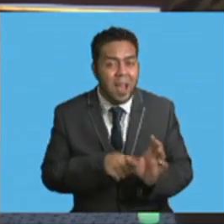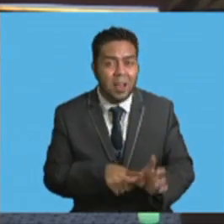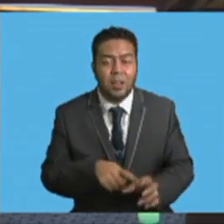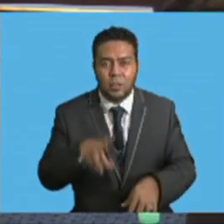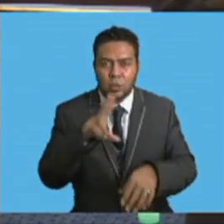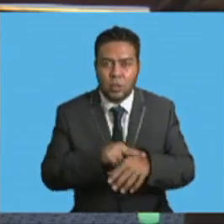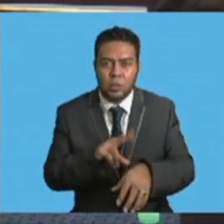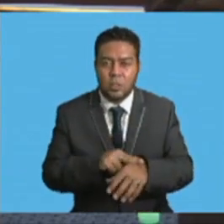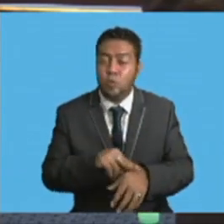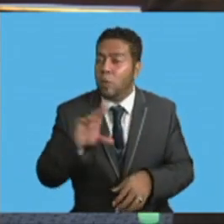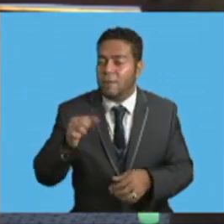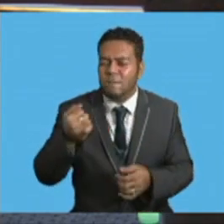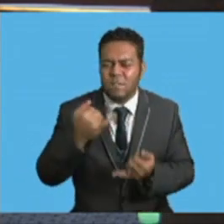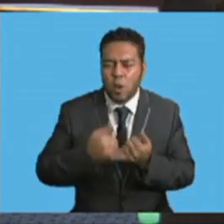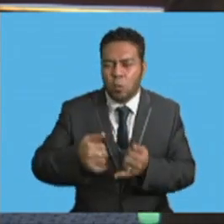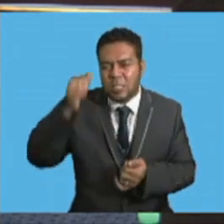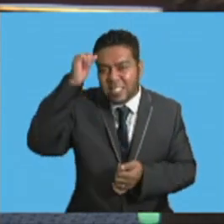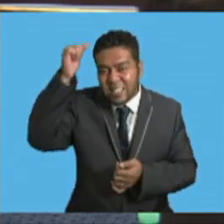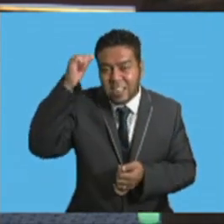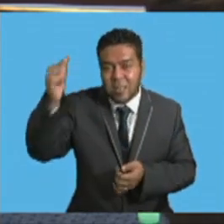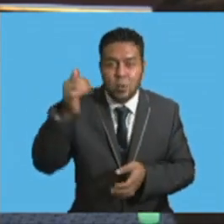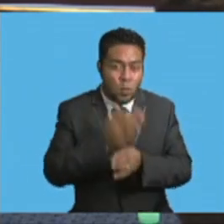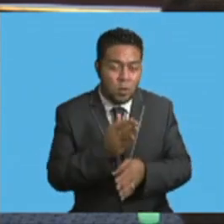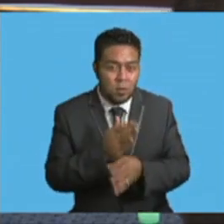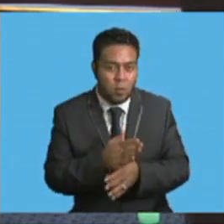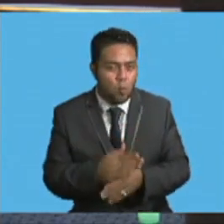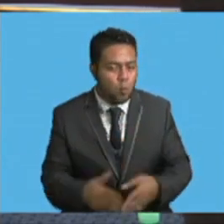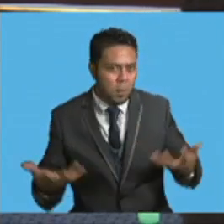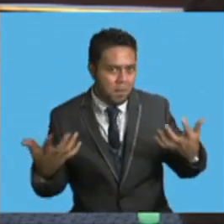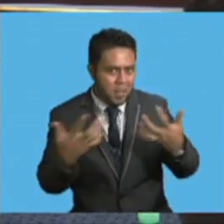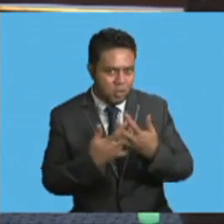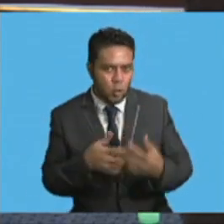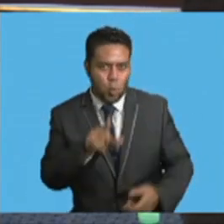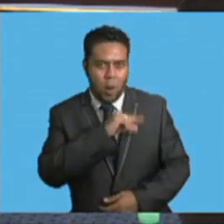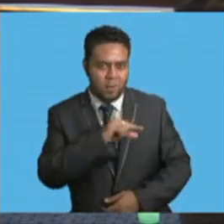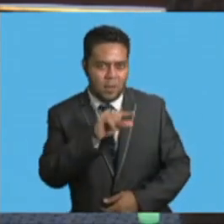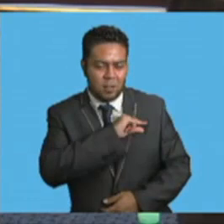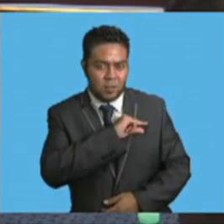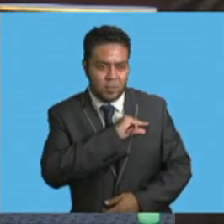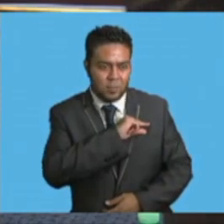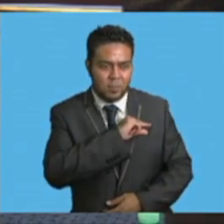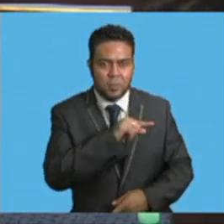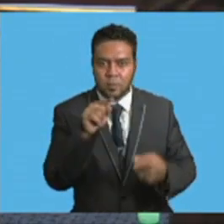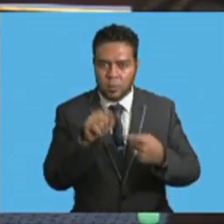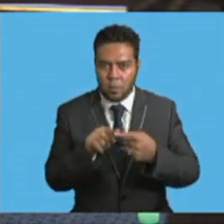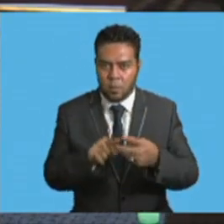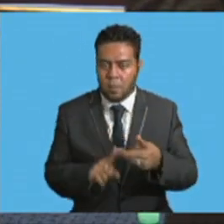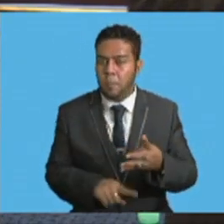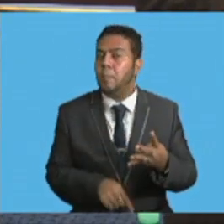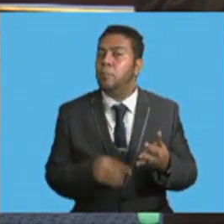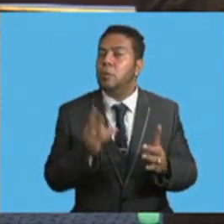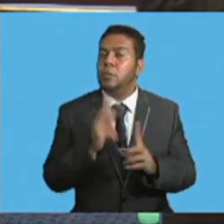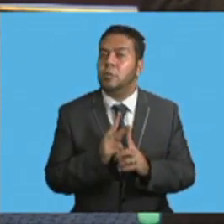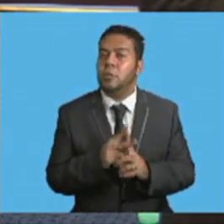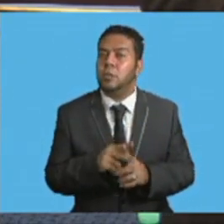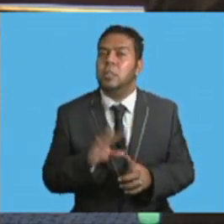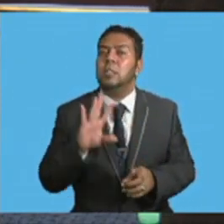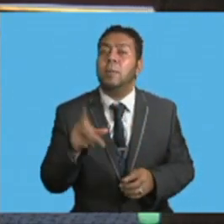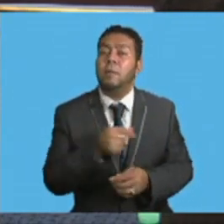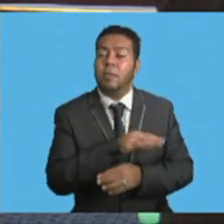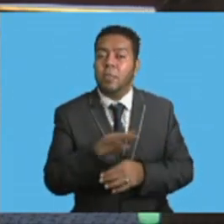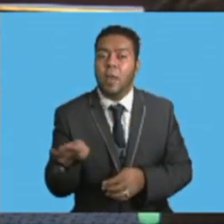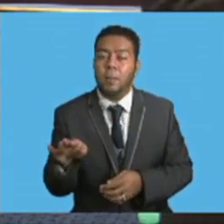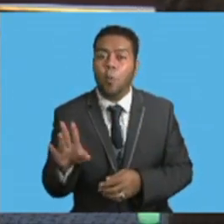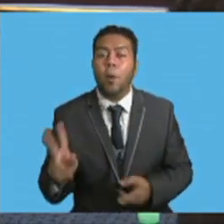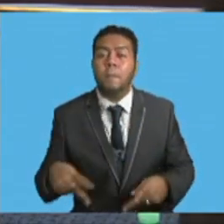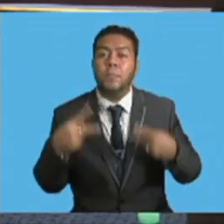doing very senior tasks with appropriate qualifications being awarded on the spot of the position. And some of them actually